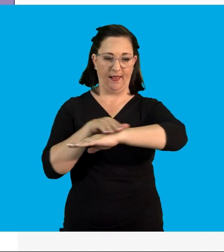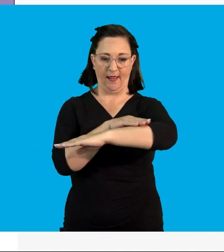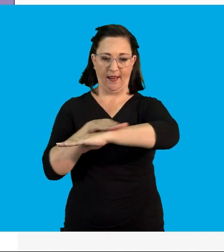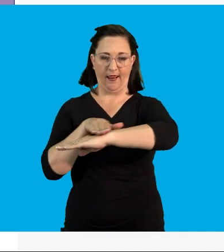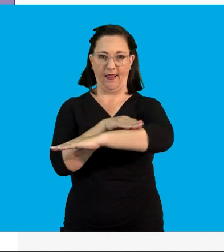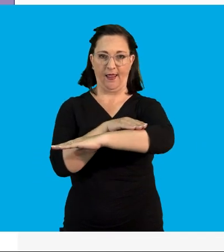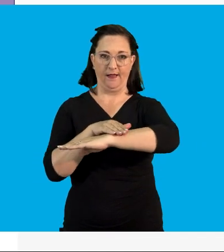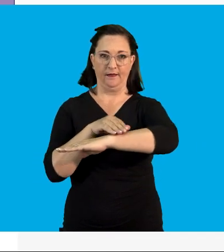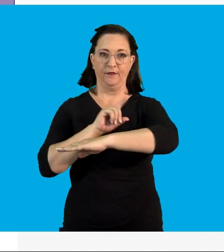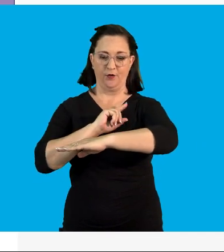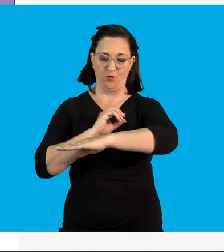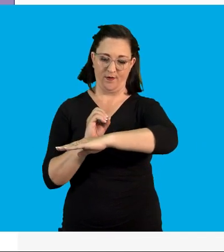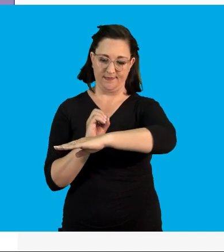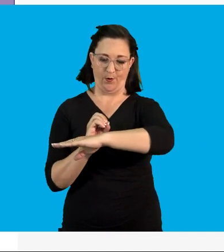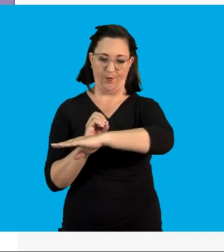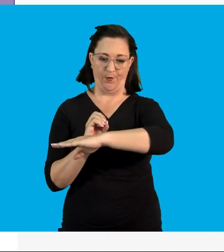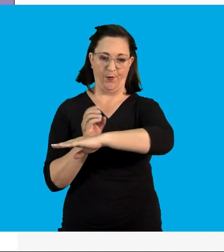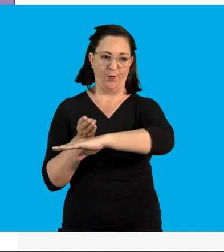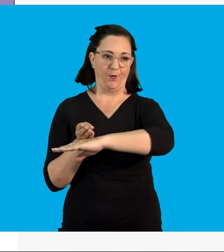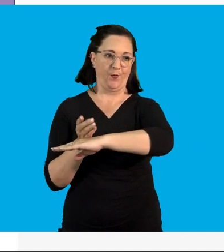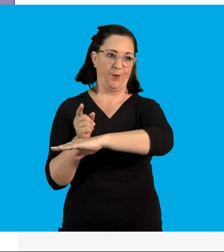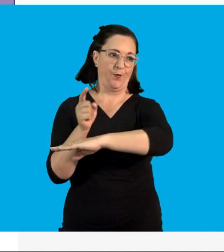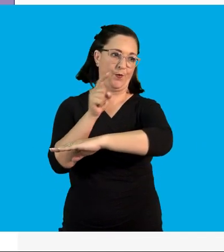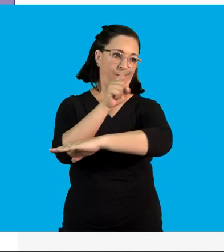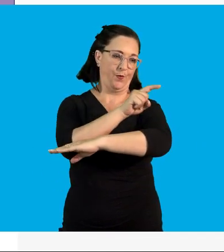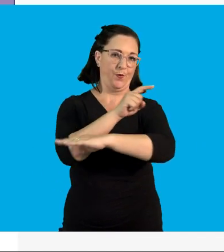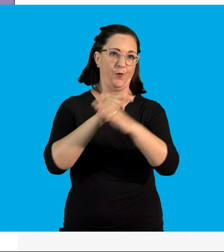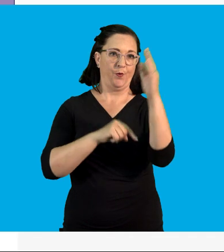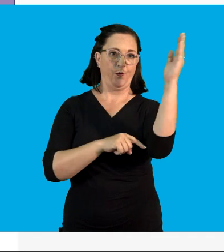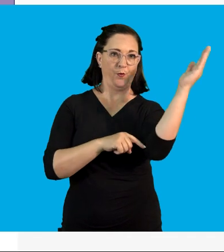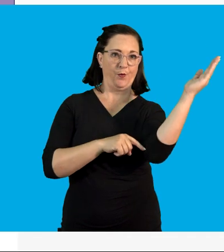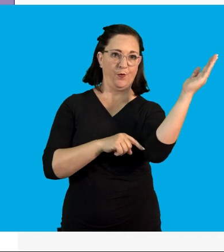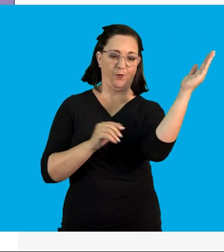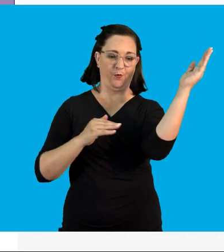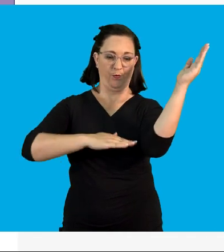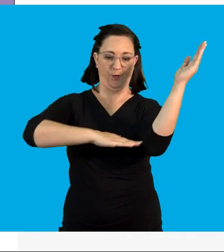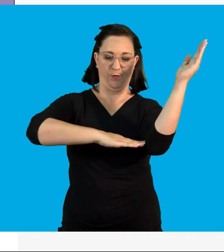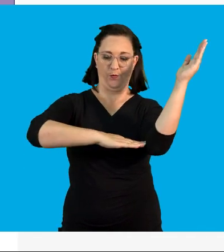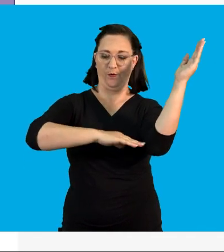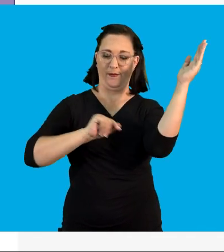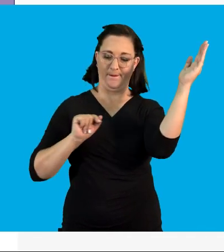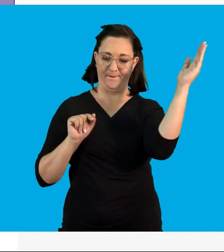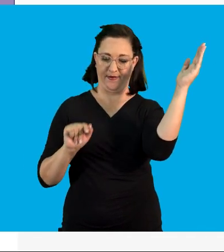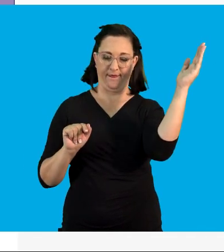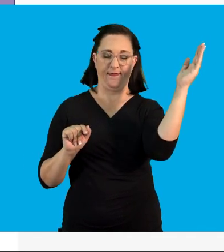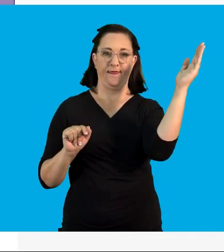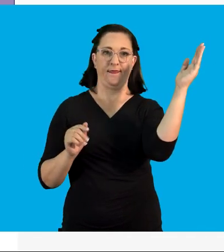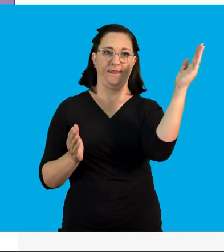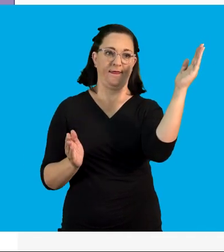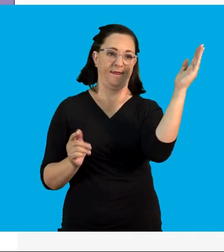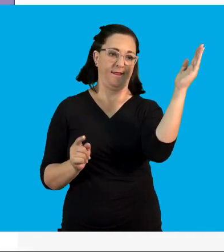begins, that's where you put your 0, then you move with it. So in this case, the 0 starts with the first pin,